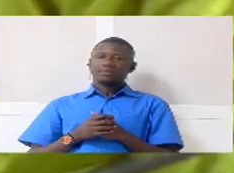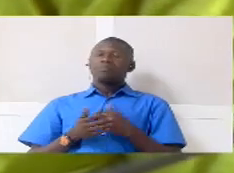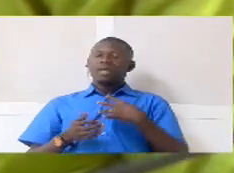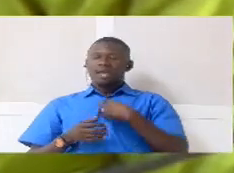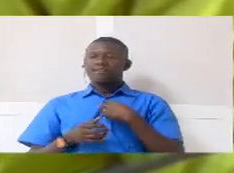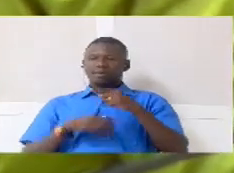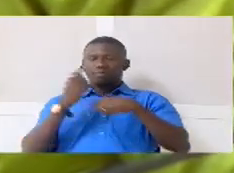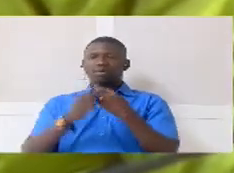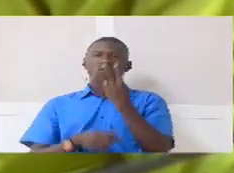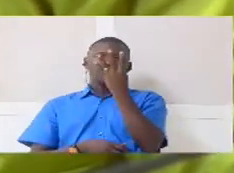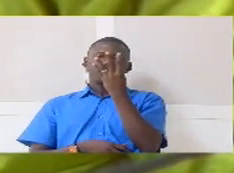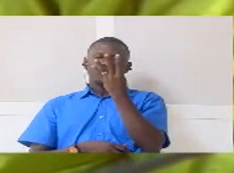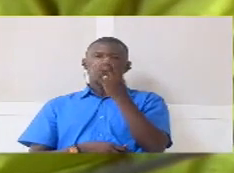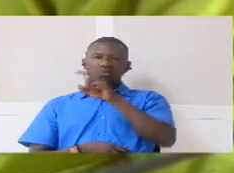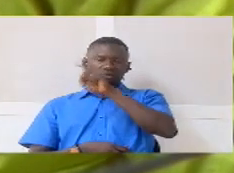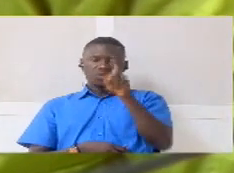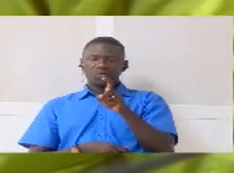want to ask you.